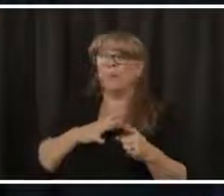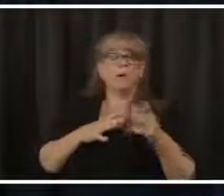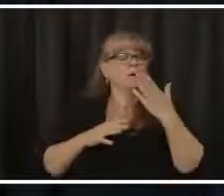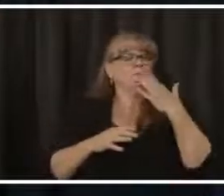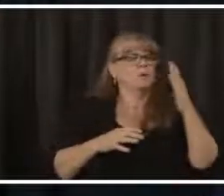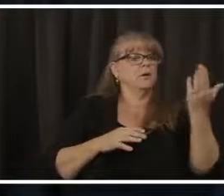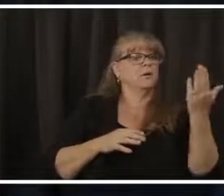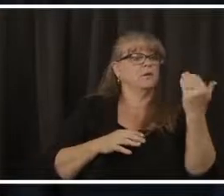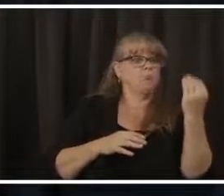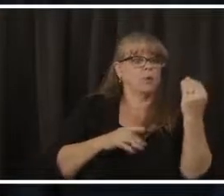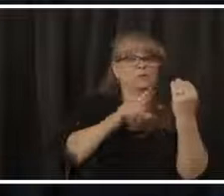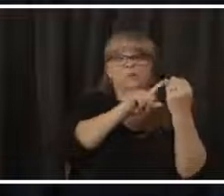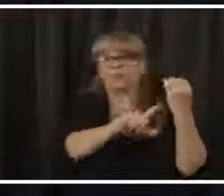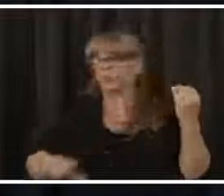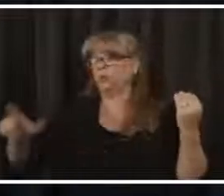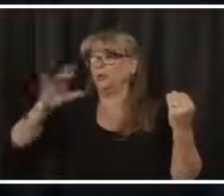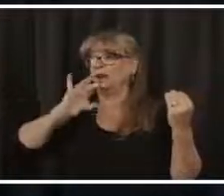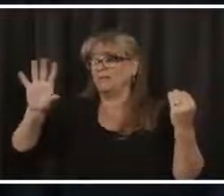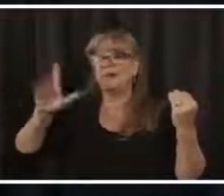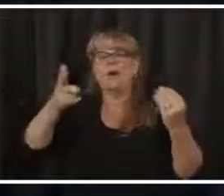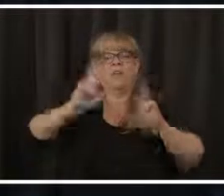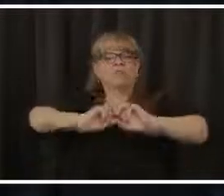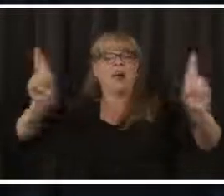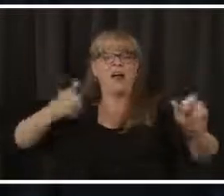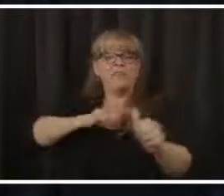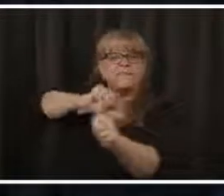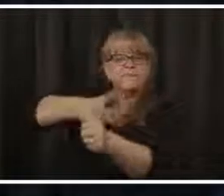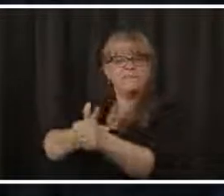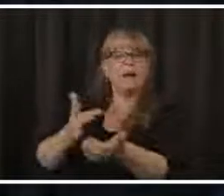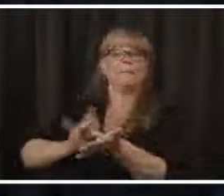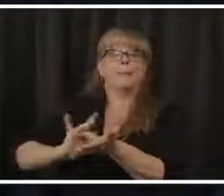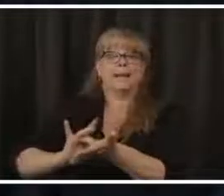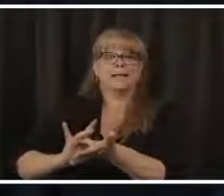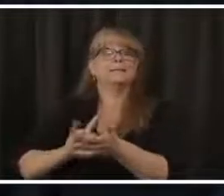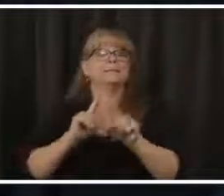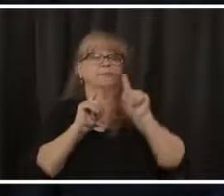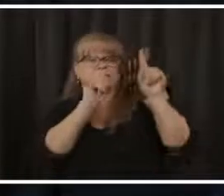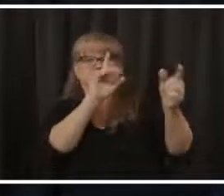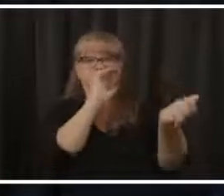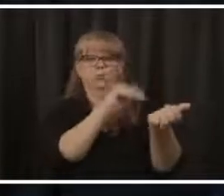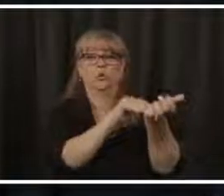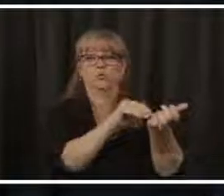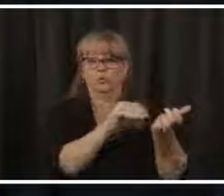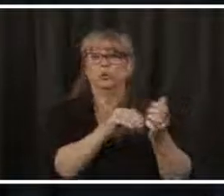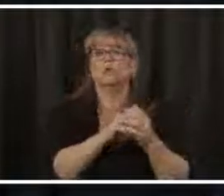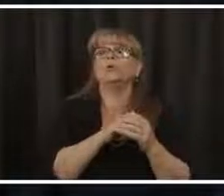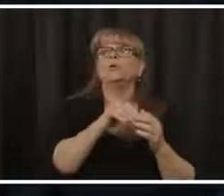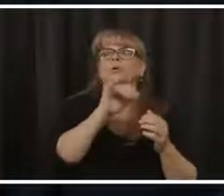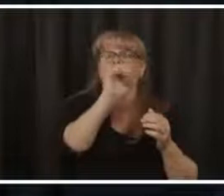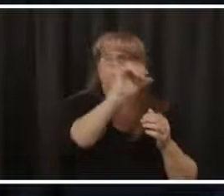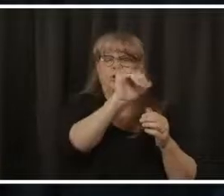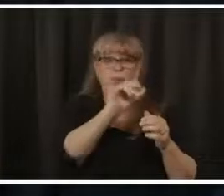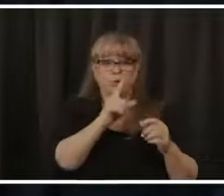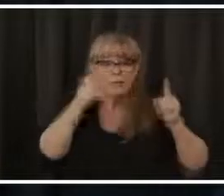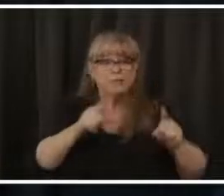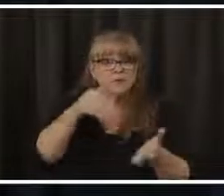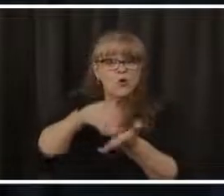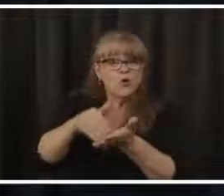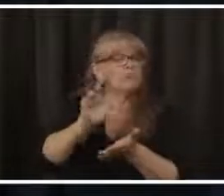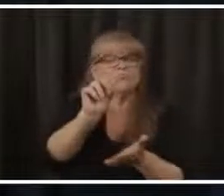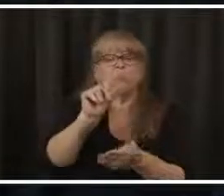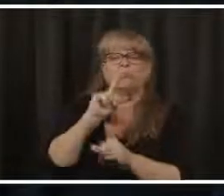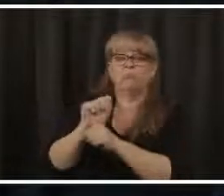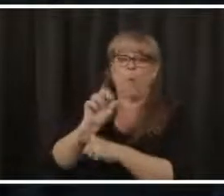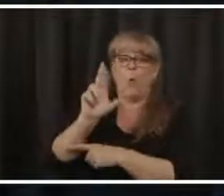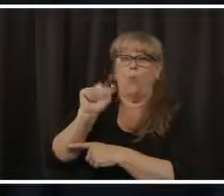week or two after the vaccine. Very, very rare. But it is a very safe vaccine. Ranks again among the